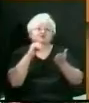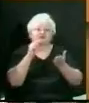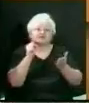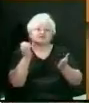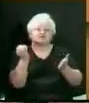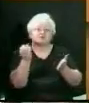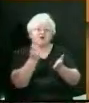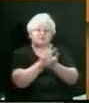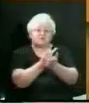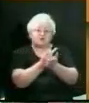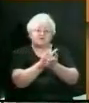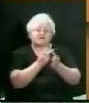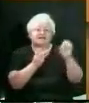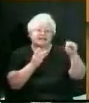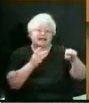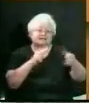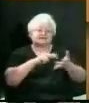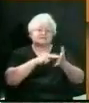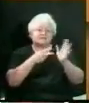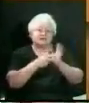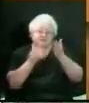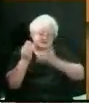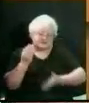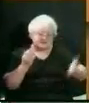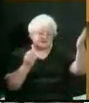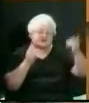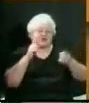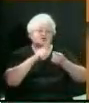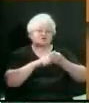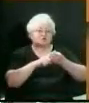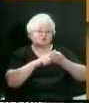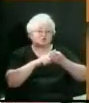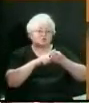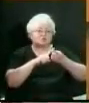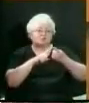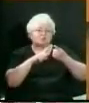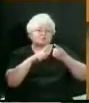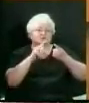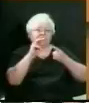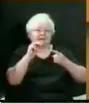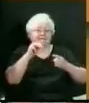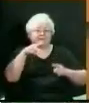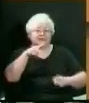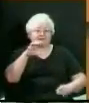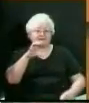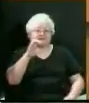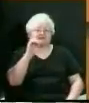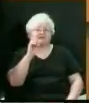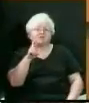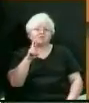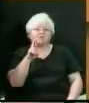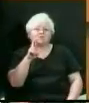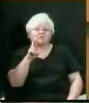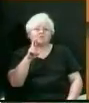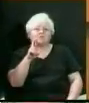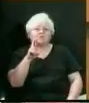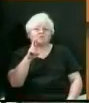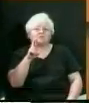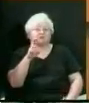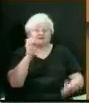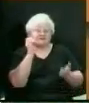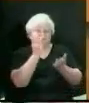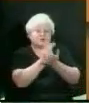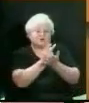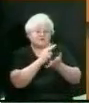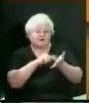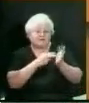A yes vote means that we send it on to the, I guess, basically to the MPC, or I guess it's approved.